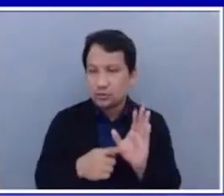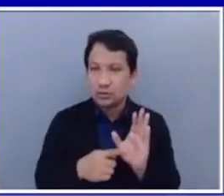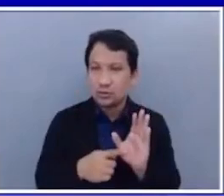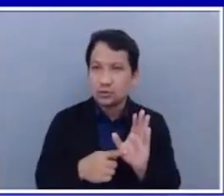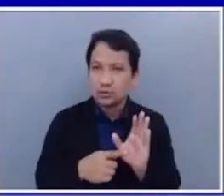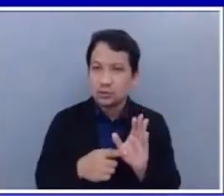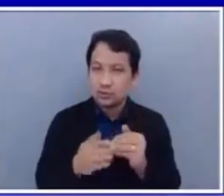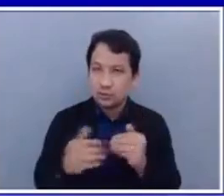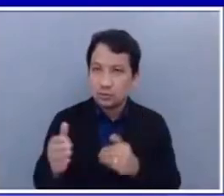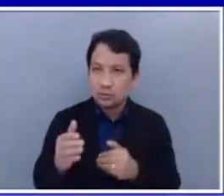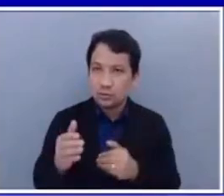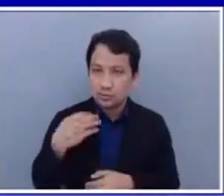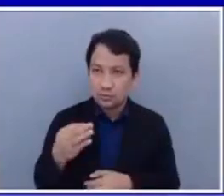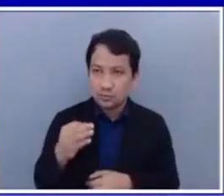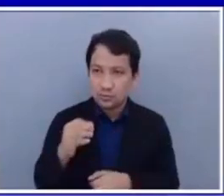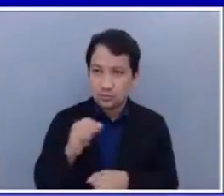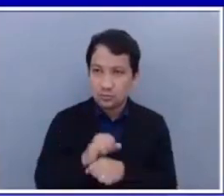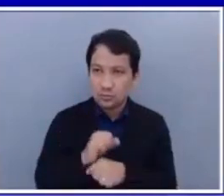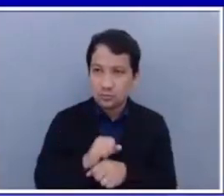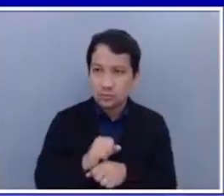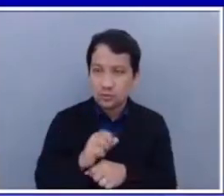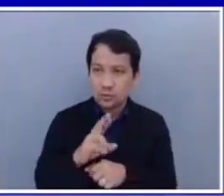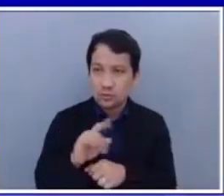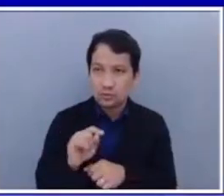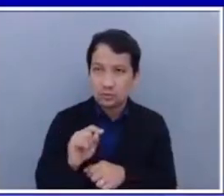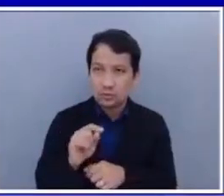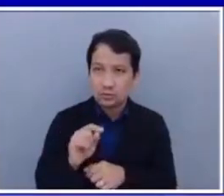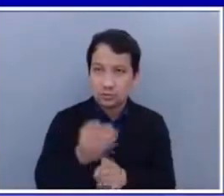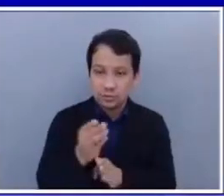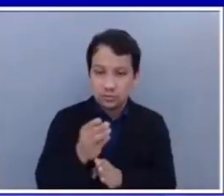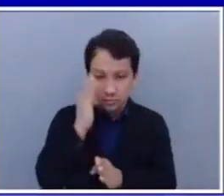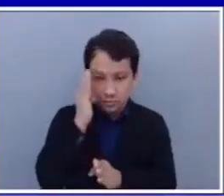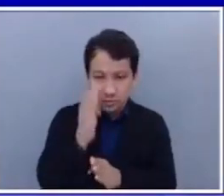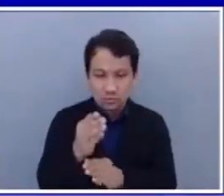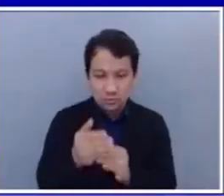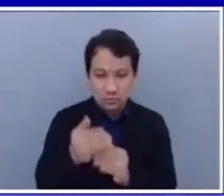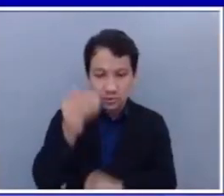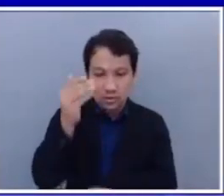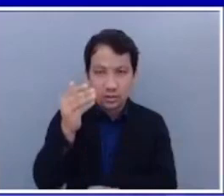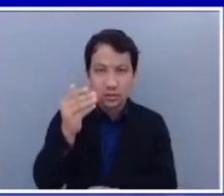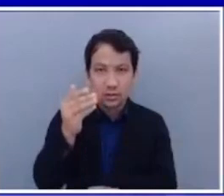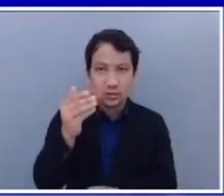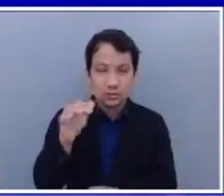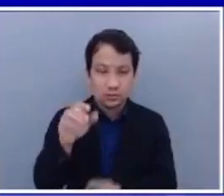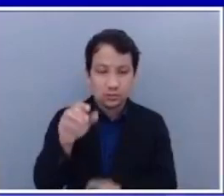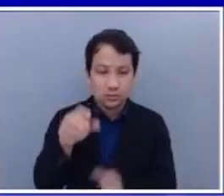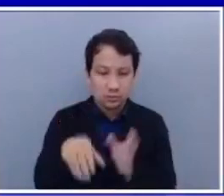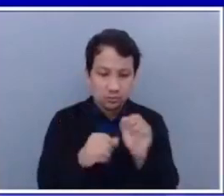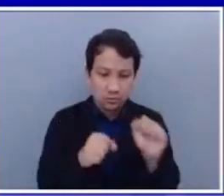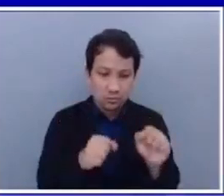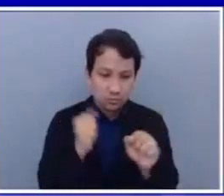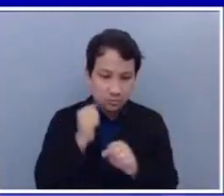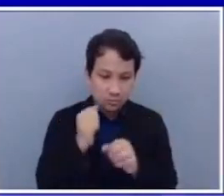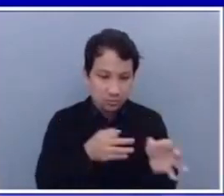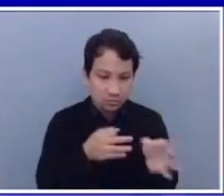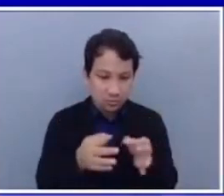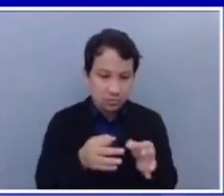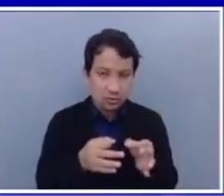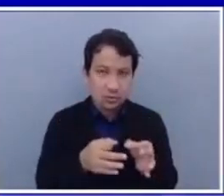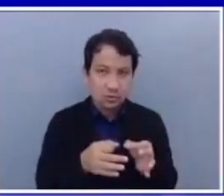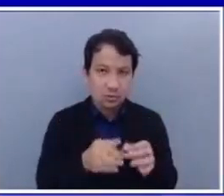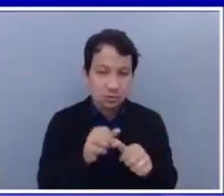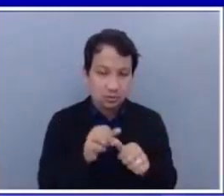Is the volatile underemployment rate a direct result of high inflation? Also, can you explain how the employment rate